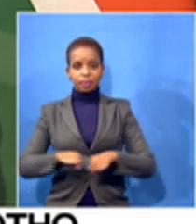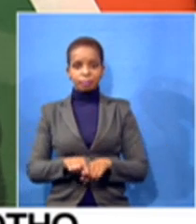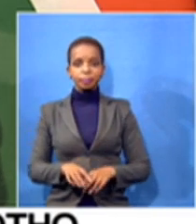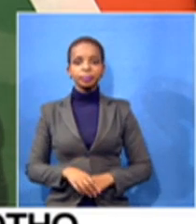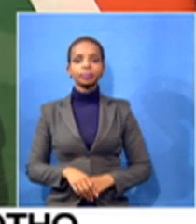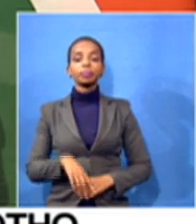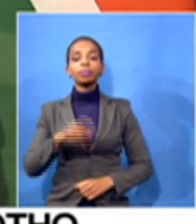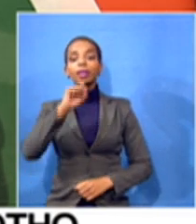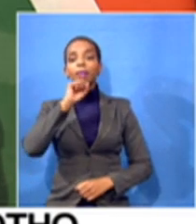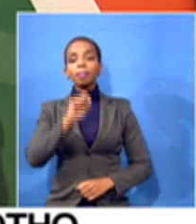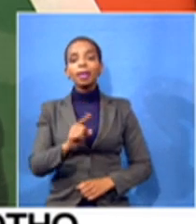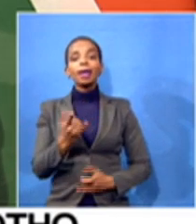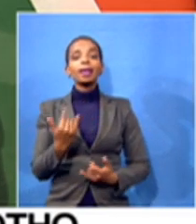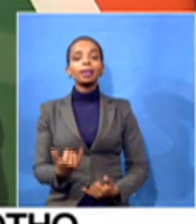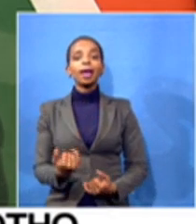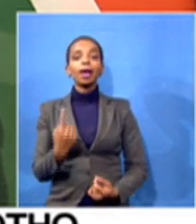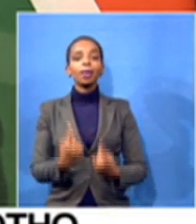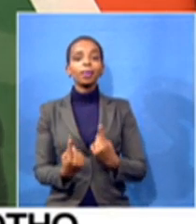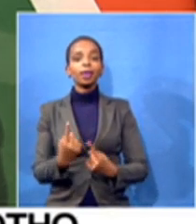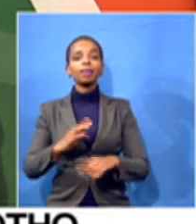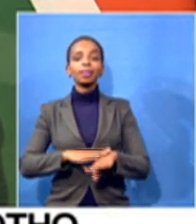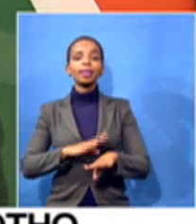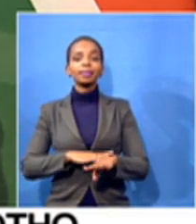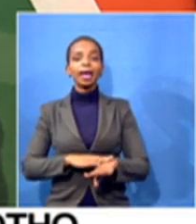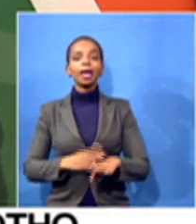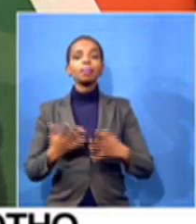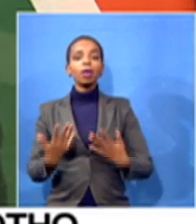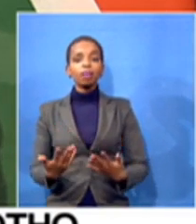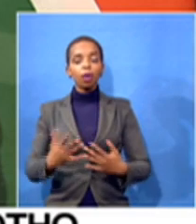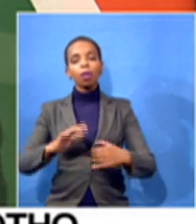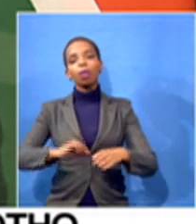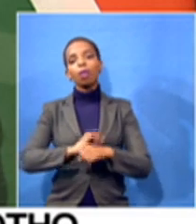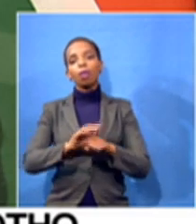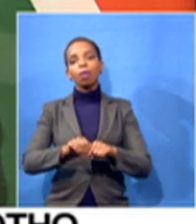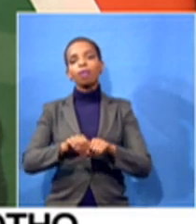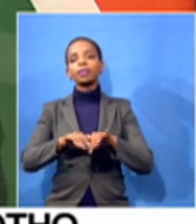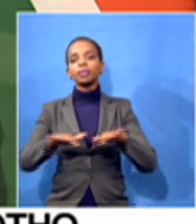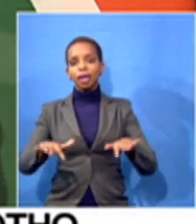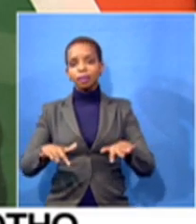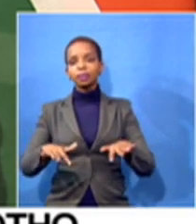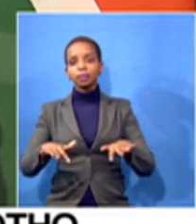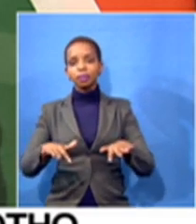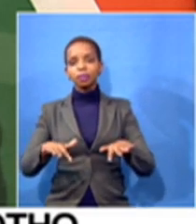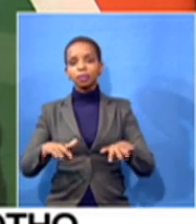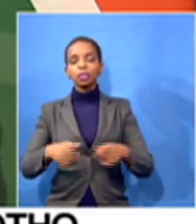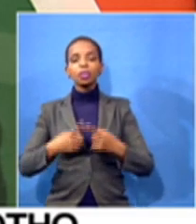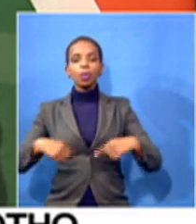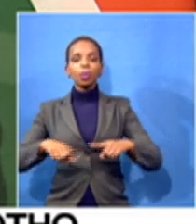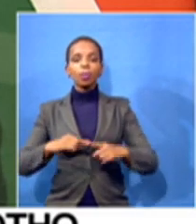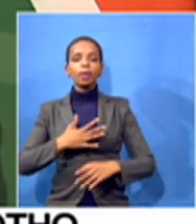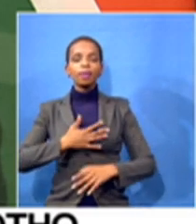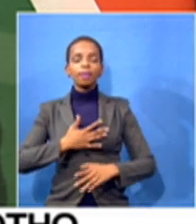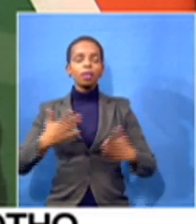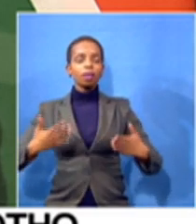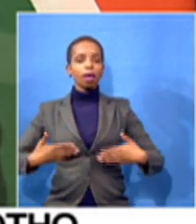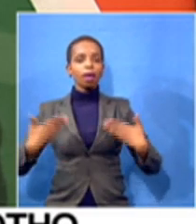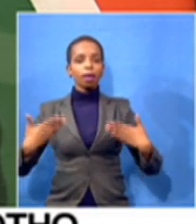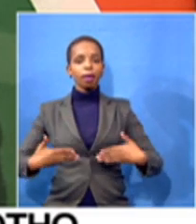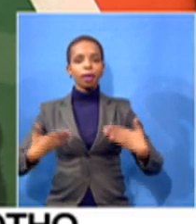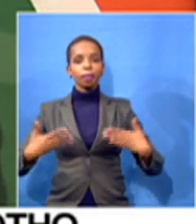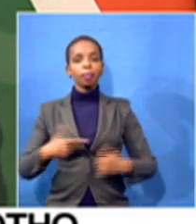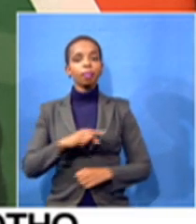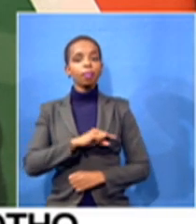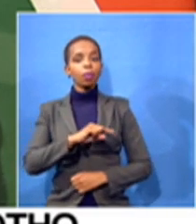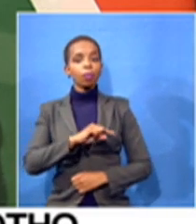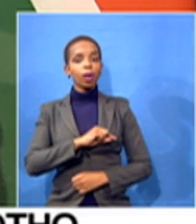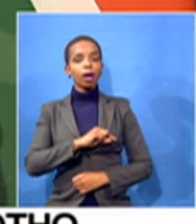of COVID-19, we were delighted to receive them and to be